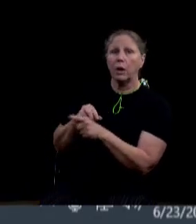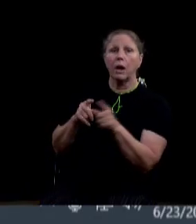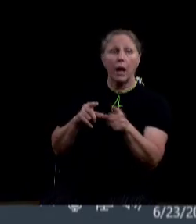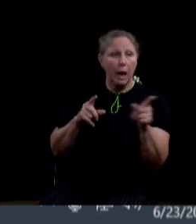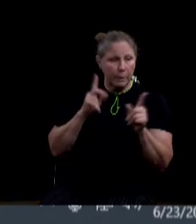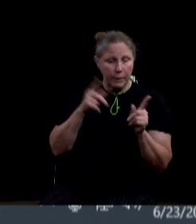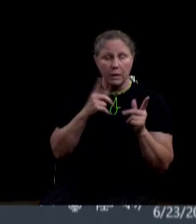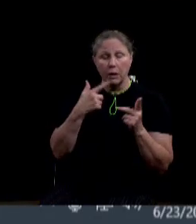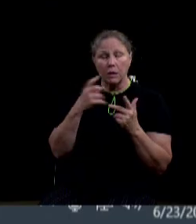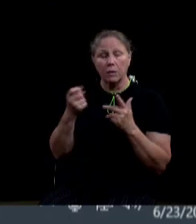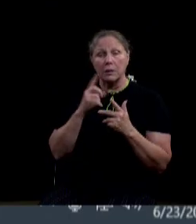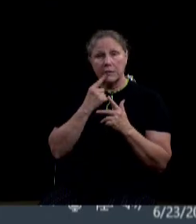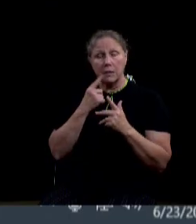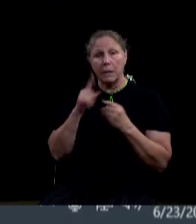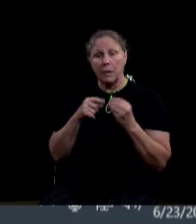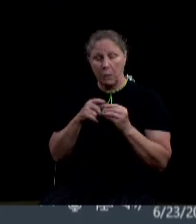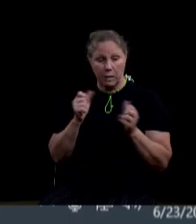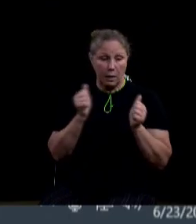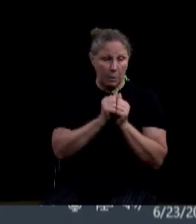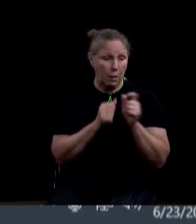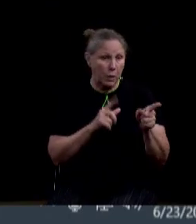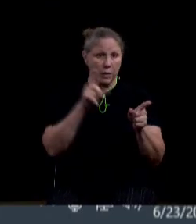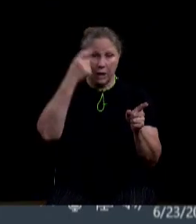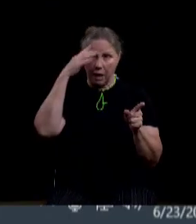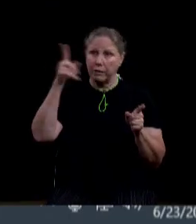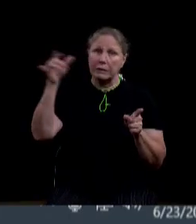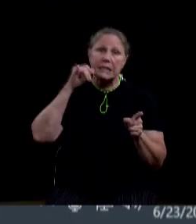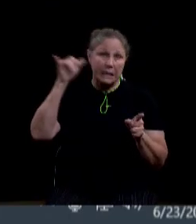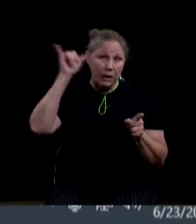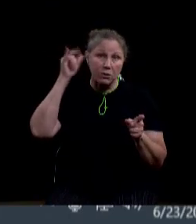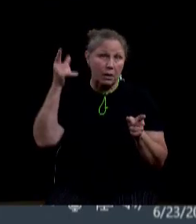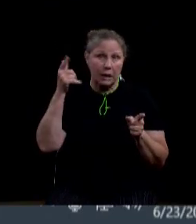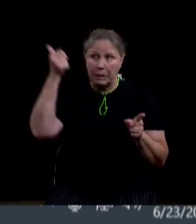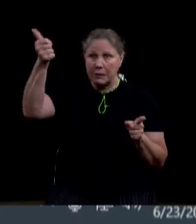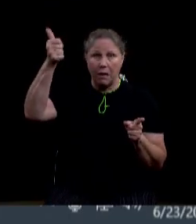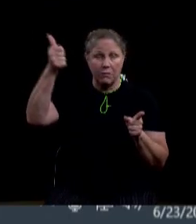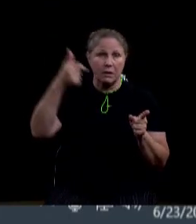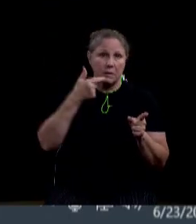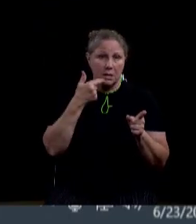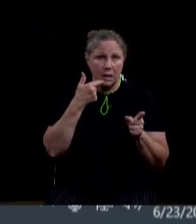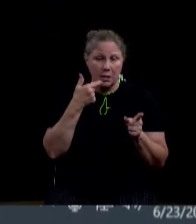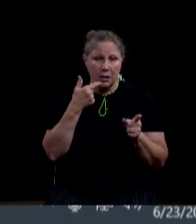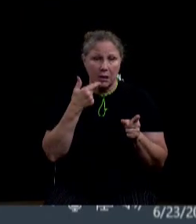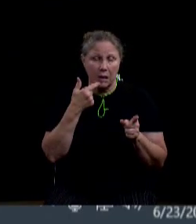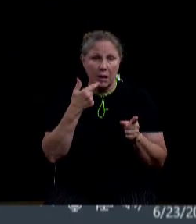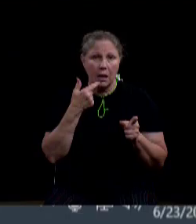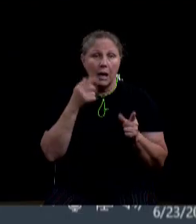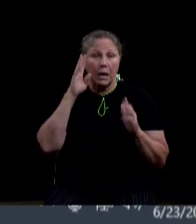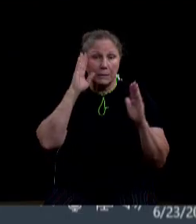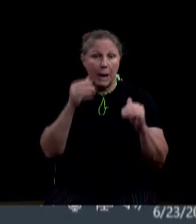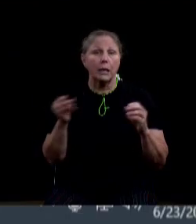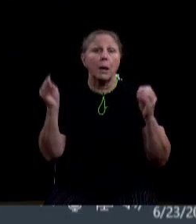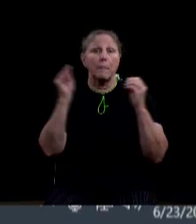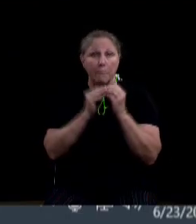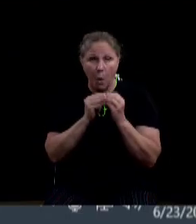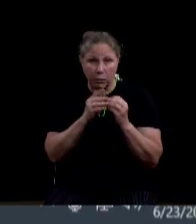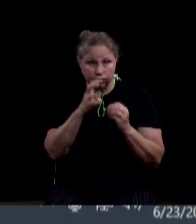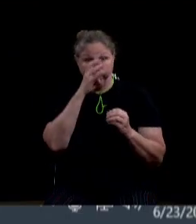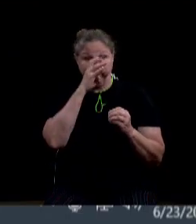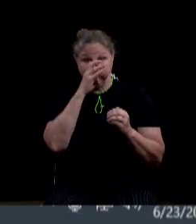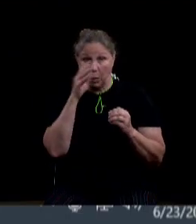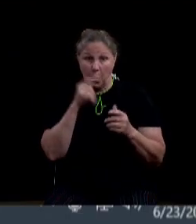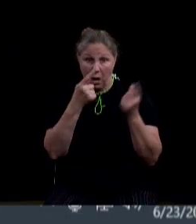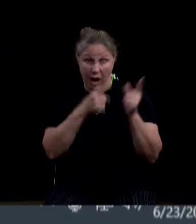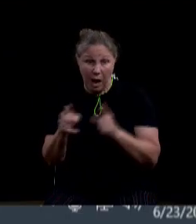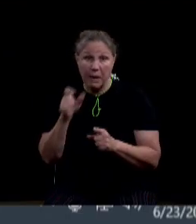governor yesterday saying that we can expect additional restrictions statewide if this isn't curbed, it's imperative for